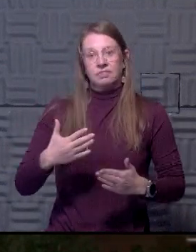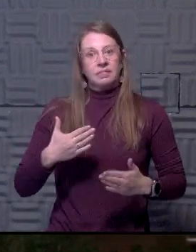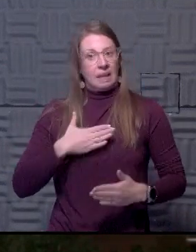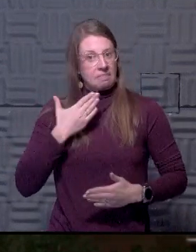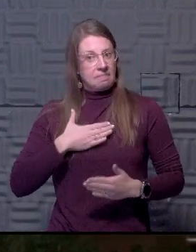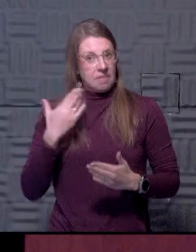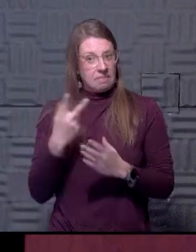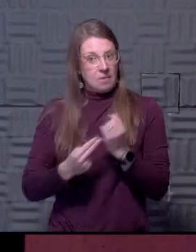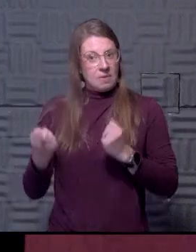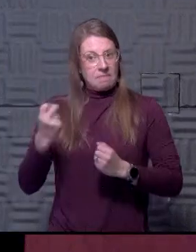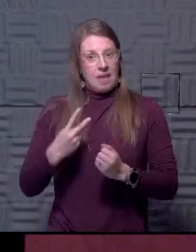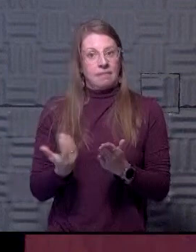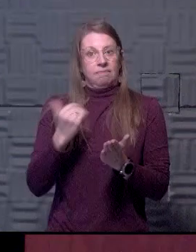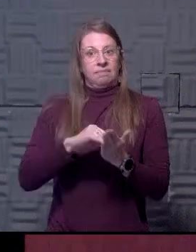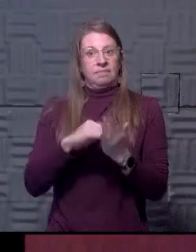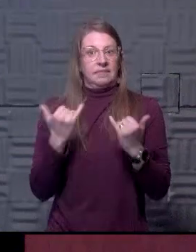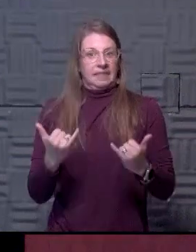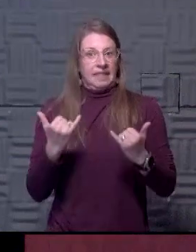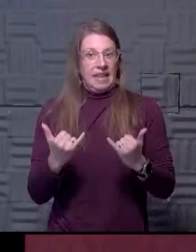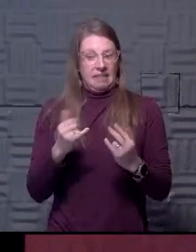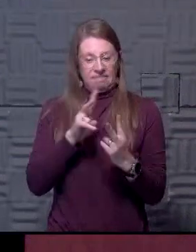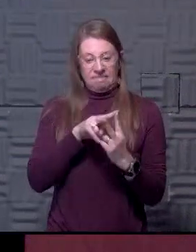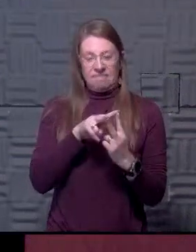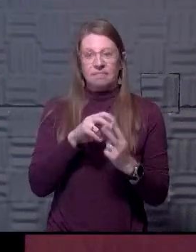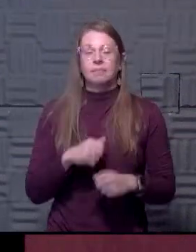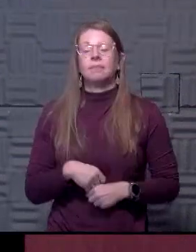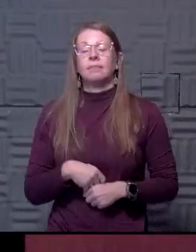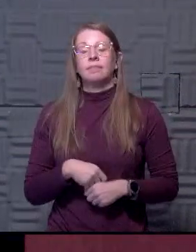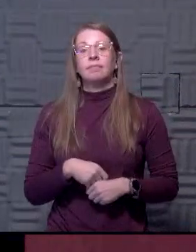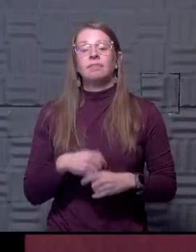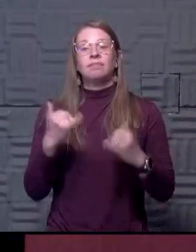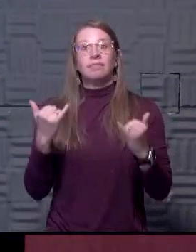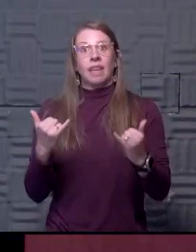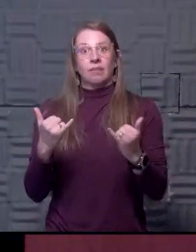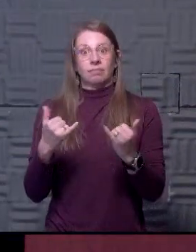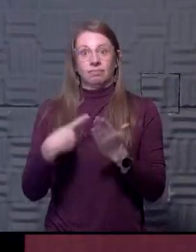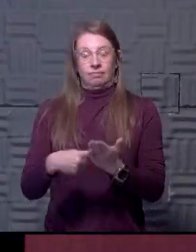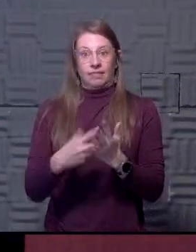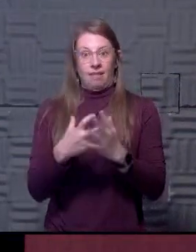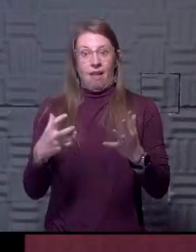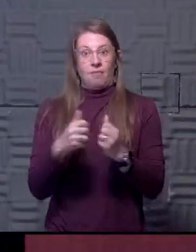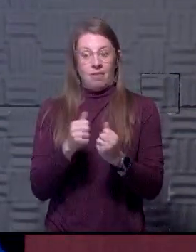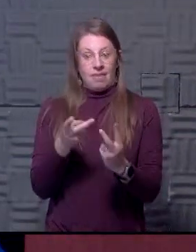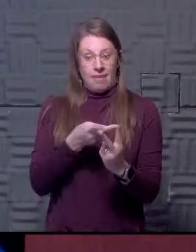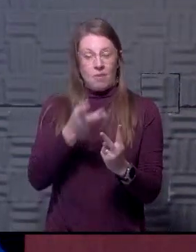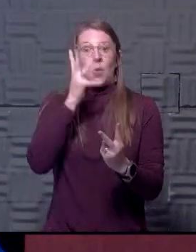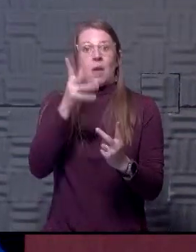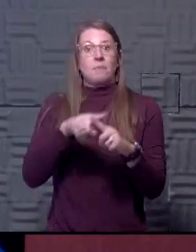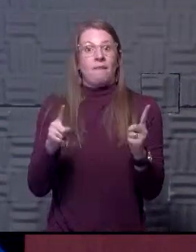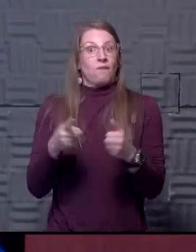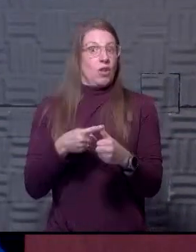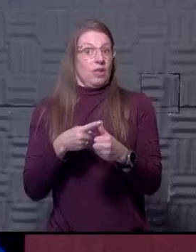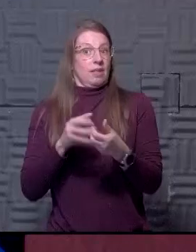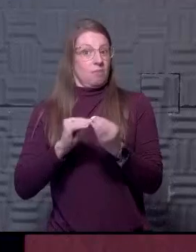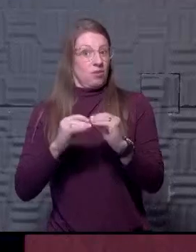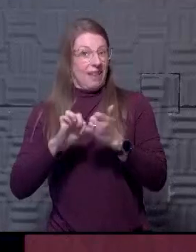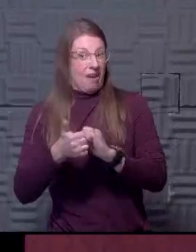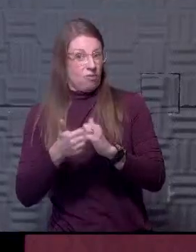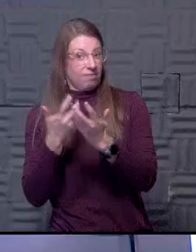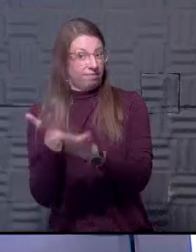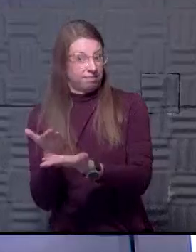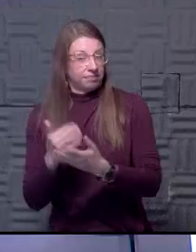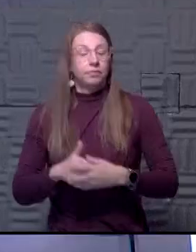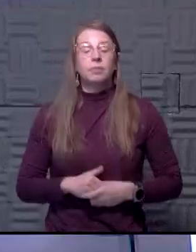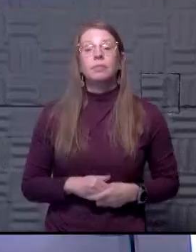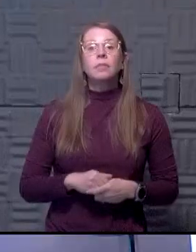have them back with us again today. We have a lot to talk about with them, but first, Hawk, how are the numbers? You